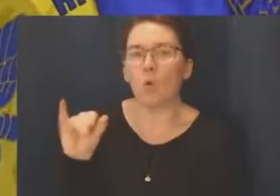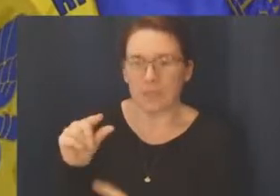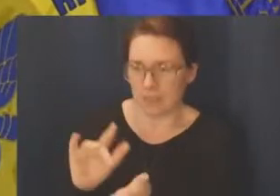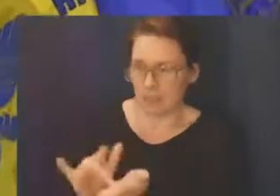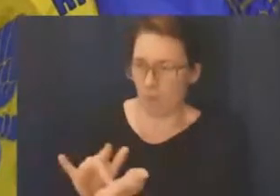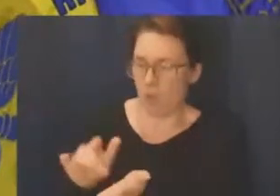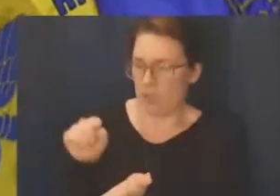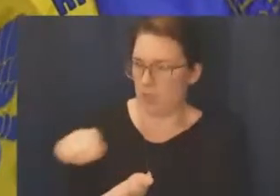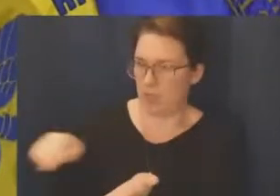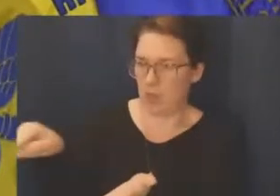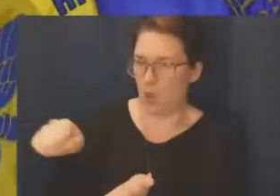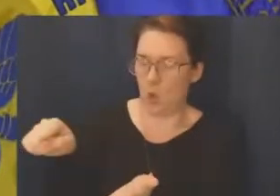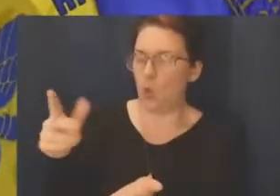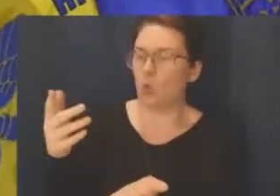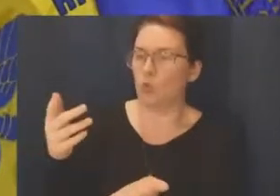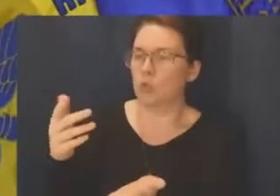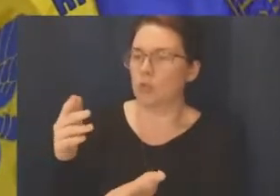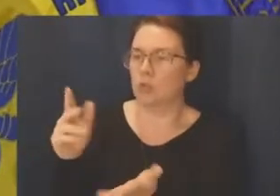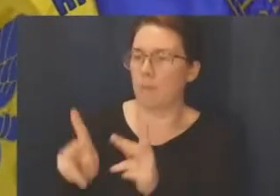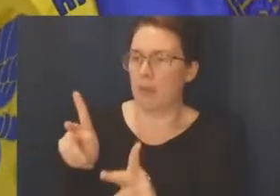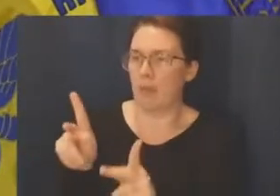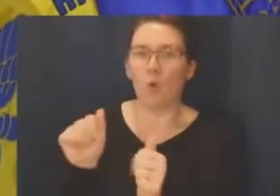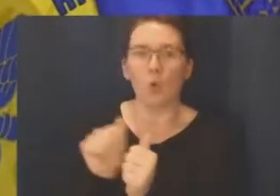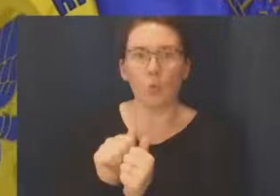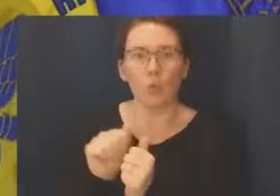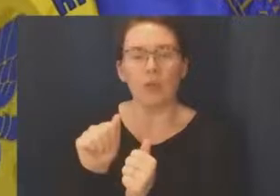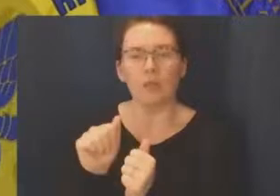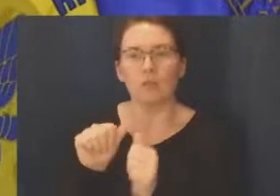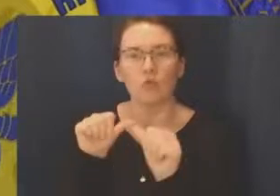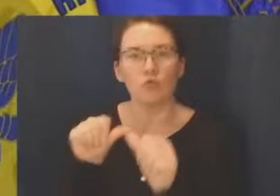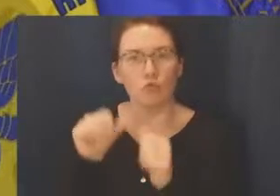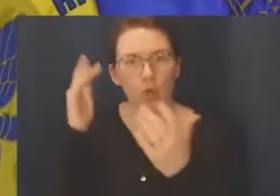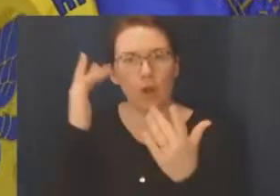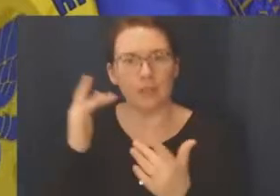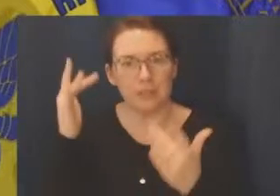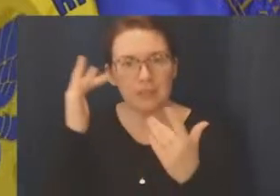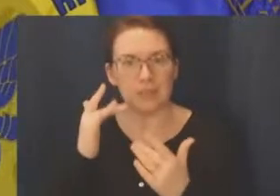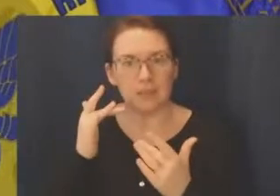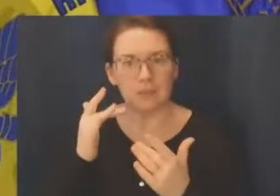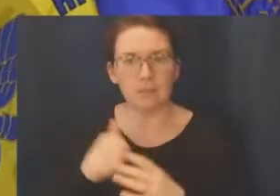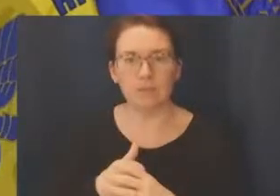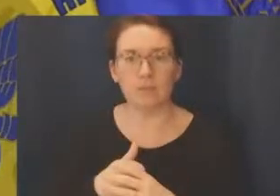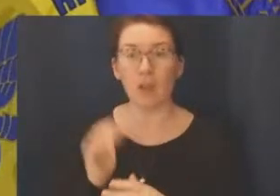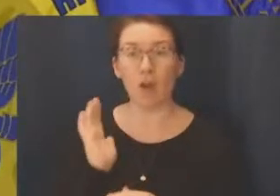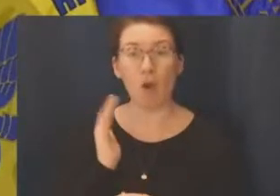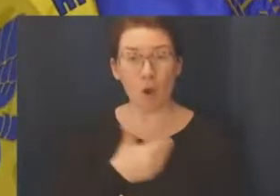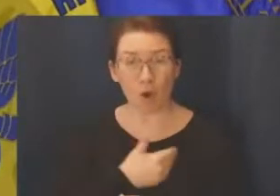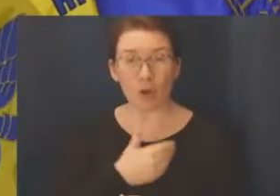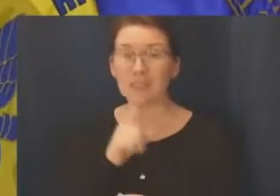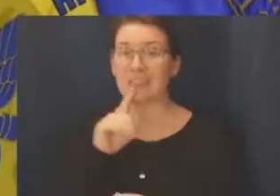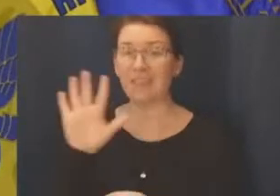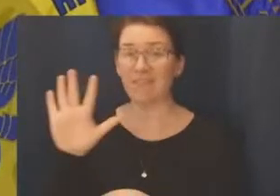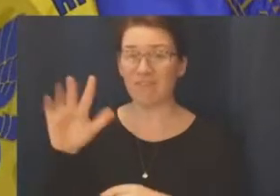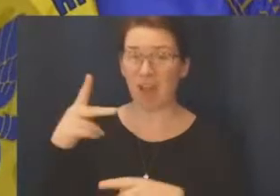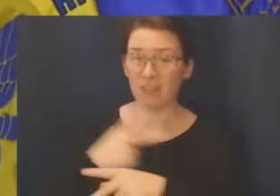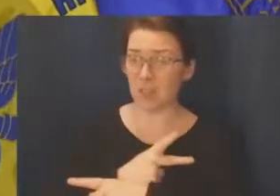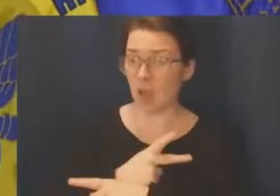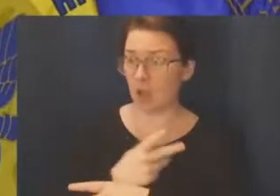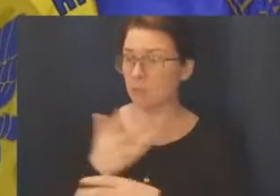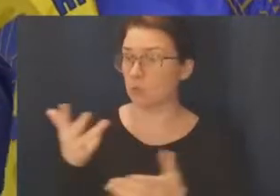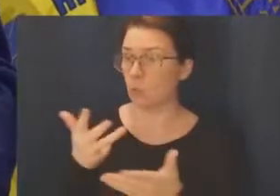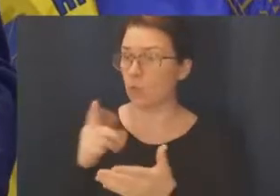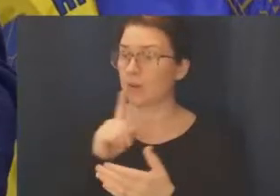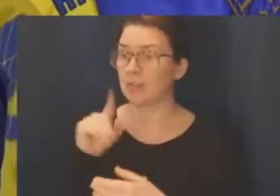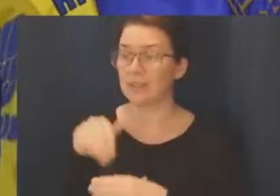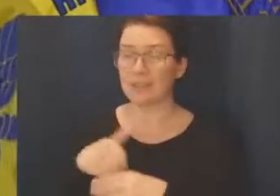this building, and the spending from this building is 5 times what it is in Spain per capita, 4 times what it is in Italy.